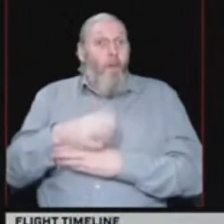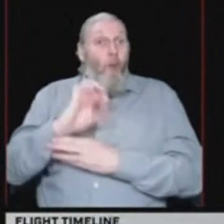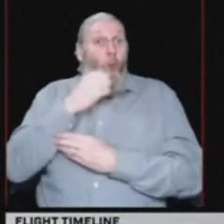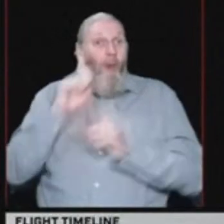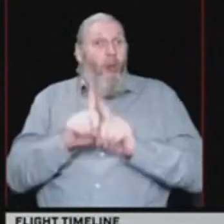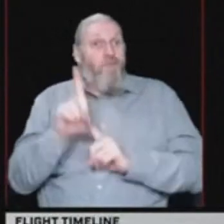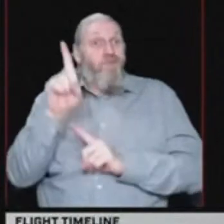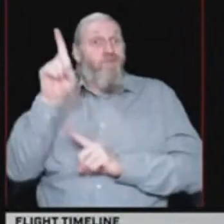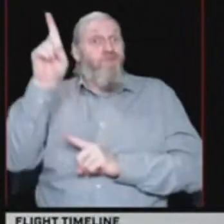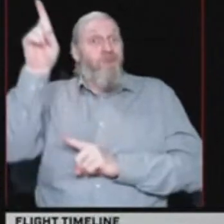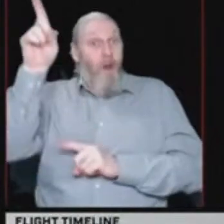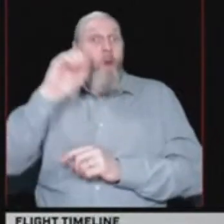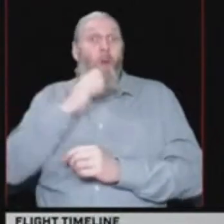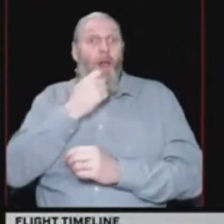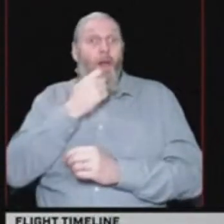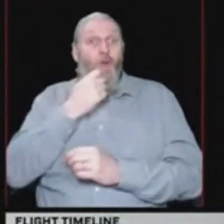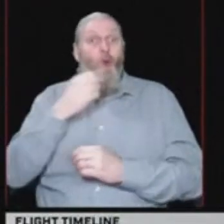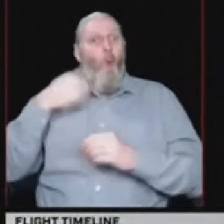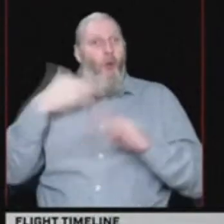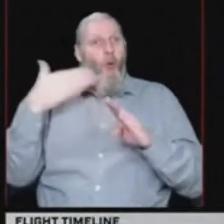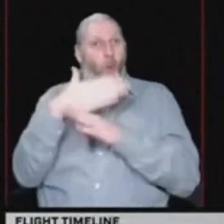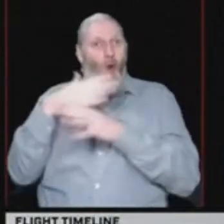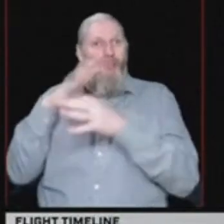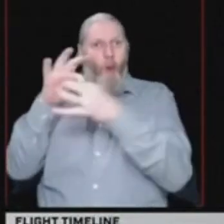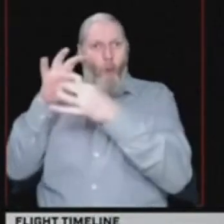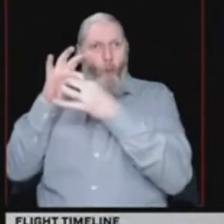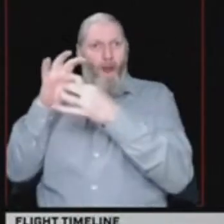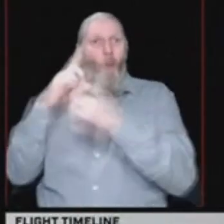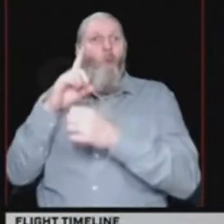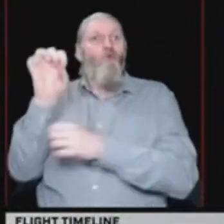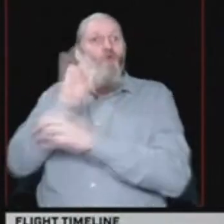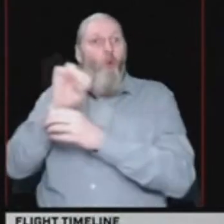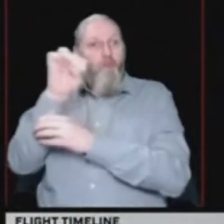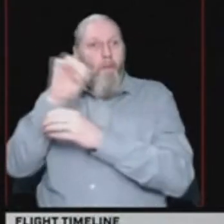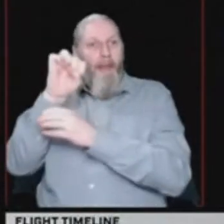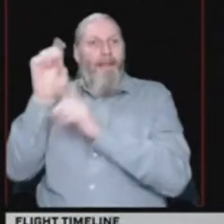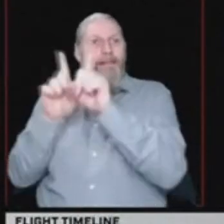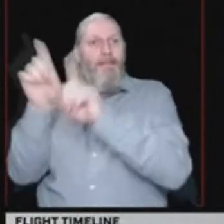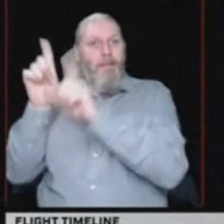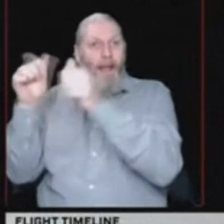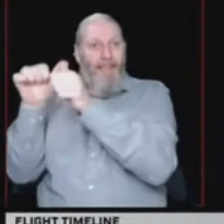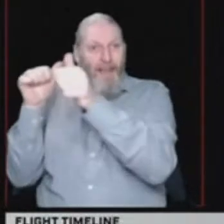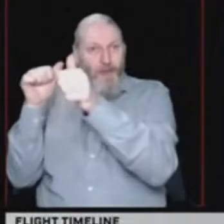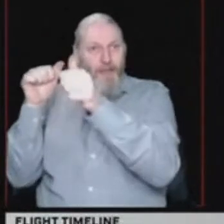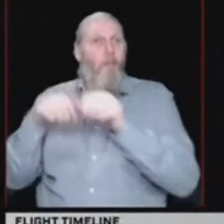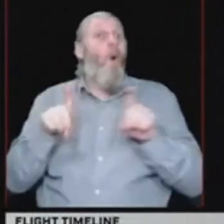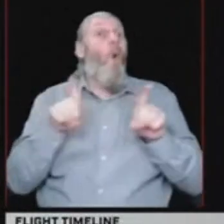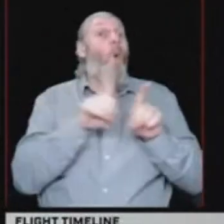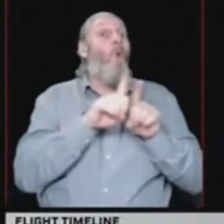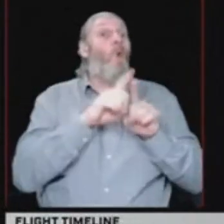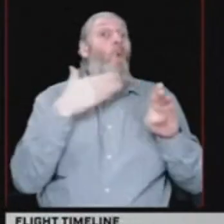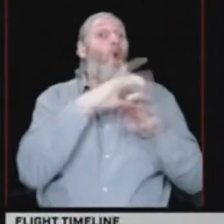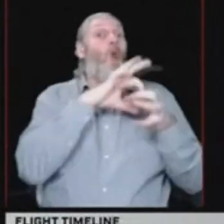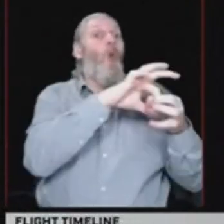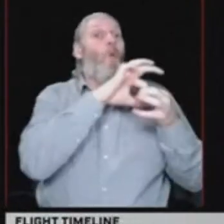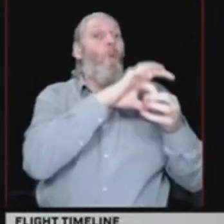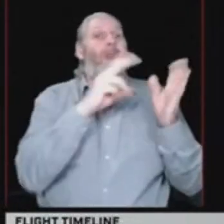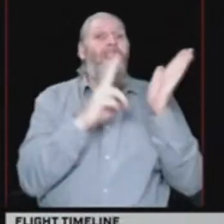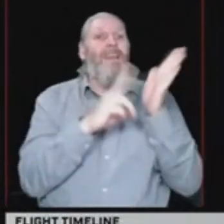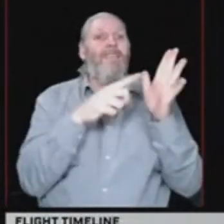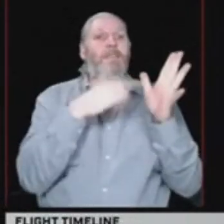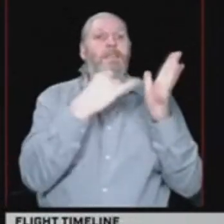but also with NASA and a whole variety, and have historically done so. Kind of interestingly, though, you ask a really interesting question,